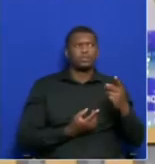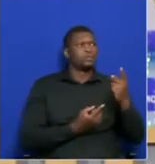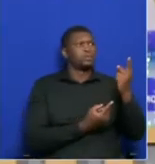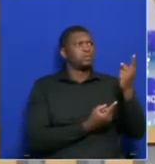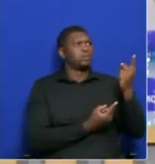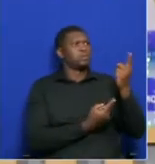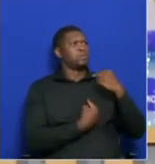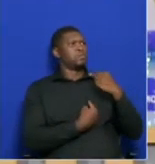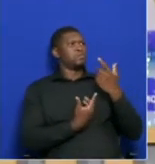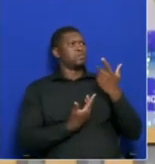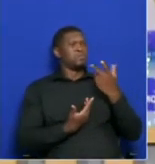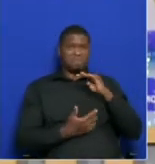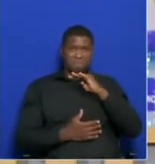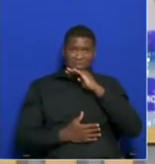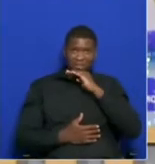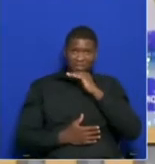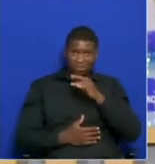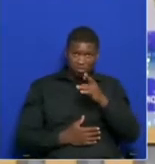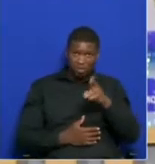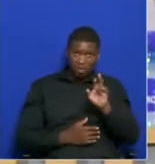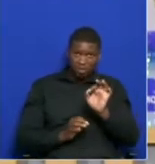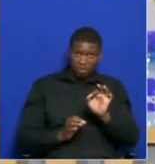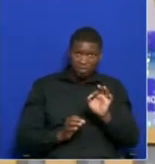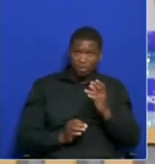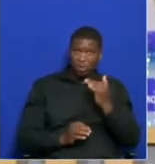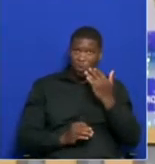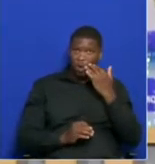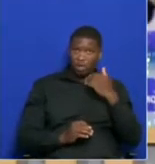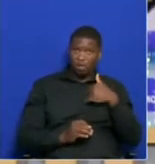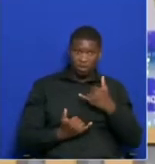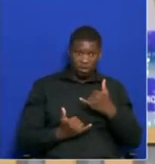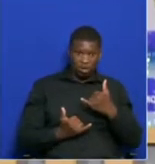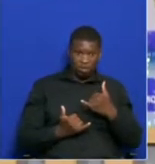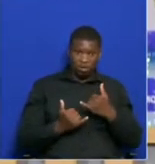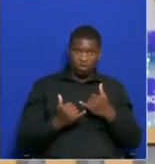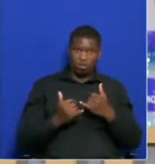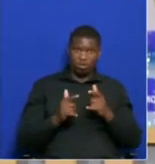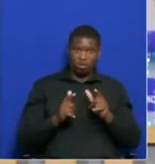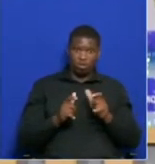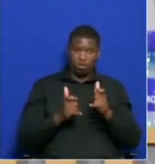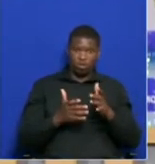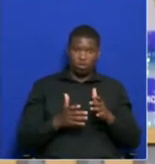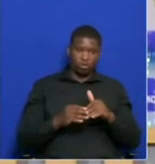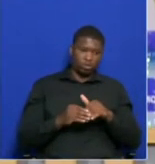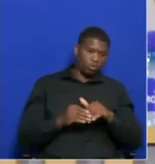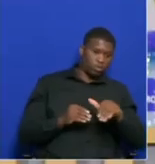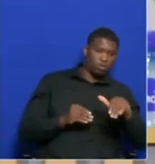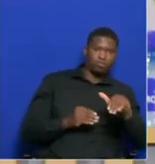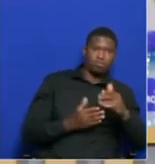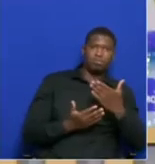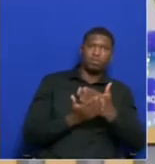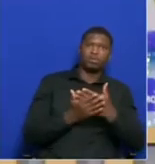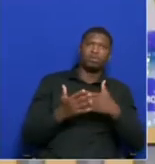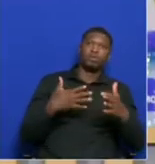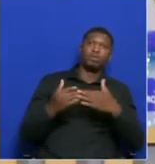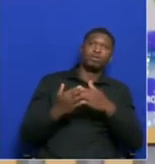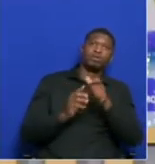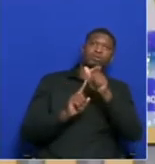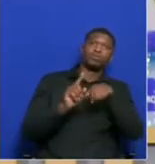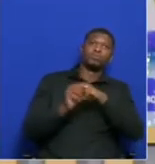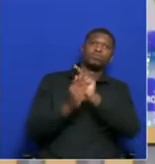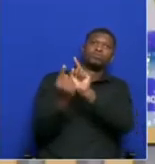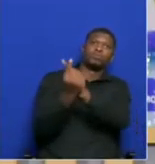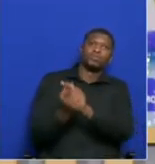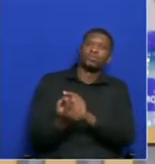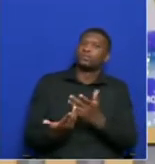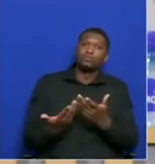say, when I walk out of this commission, I can meet someone, right, out there, and